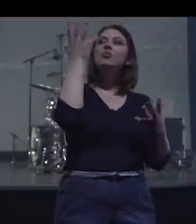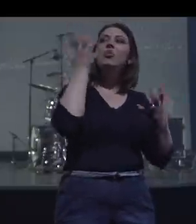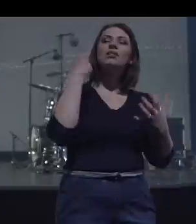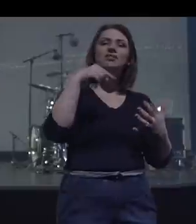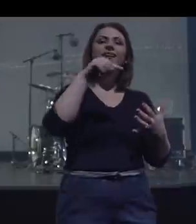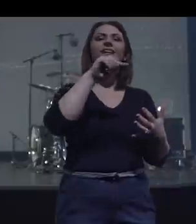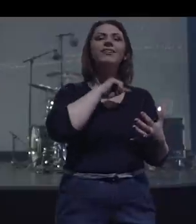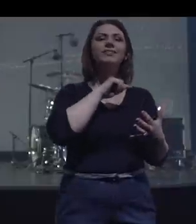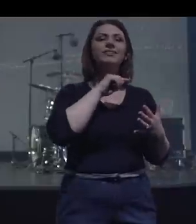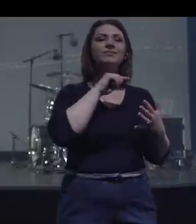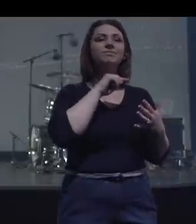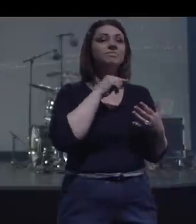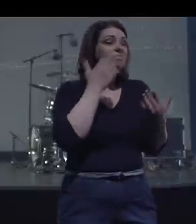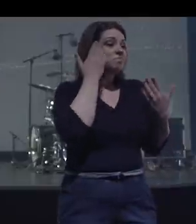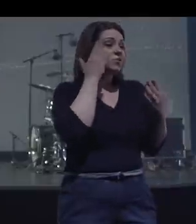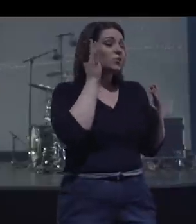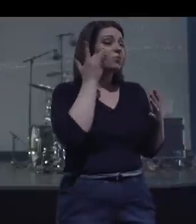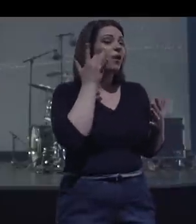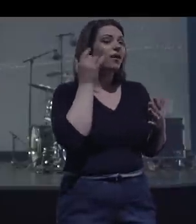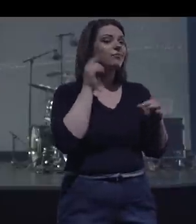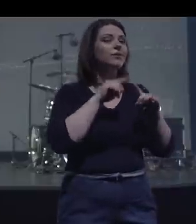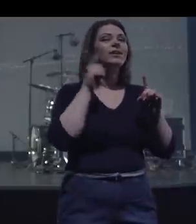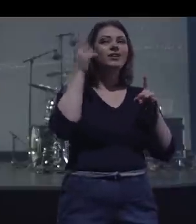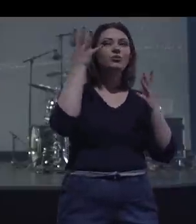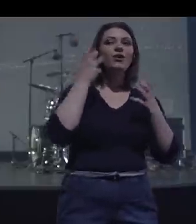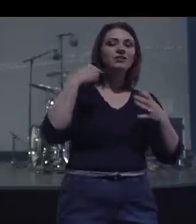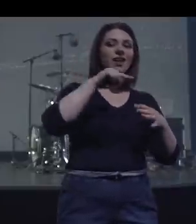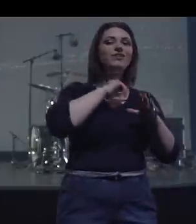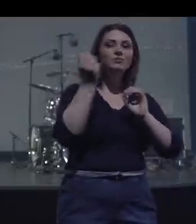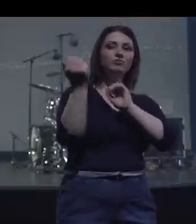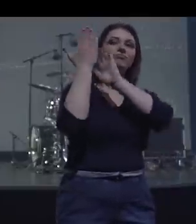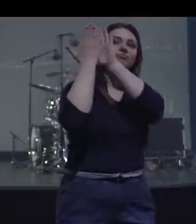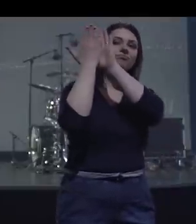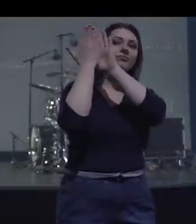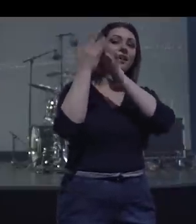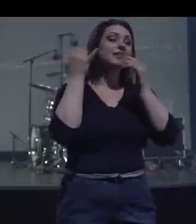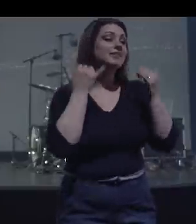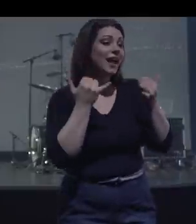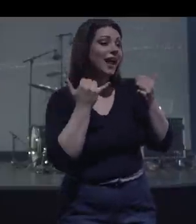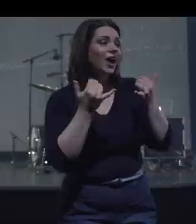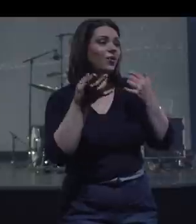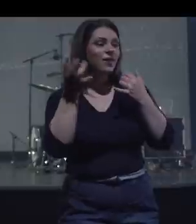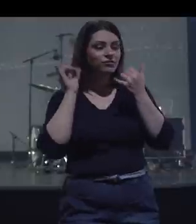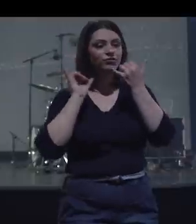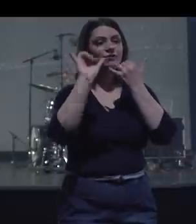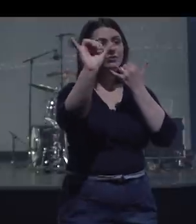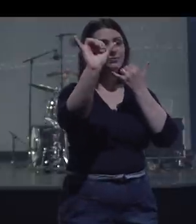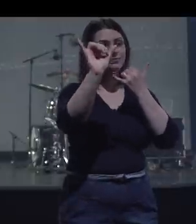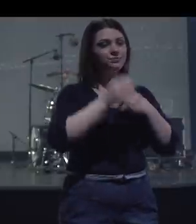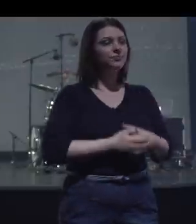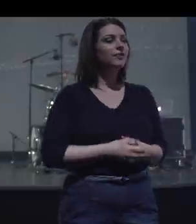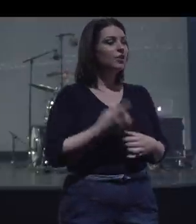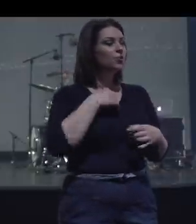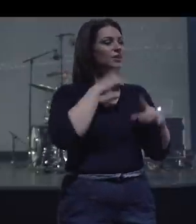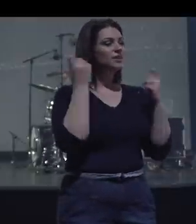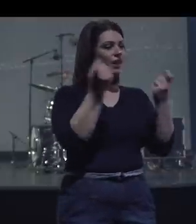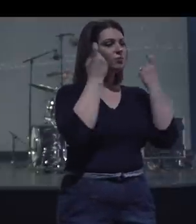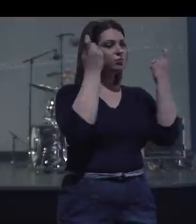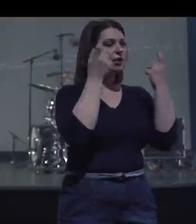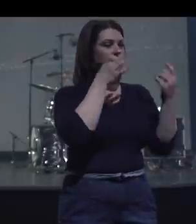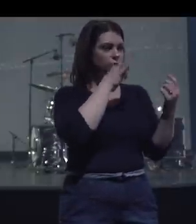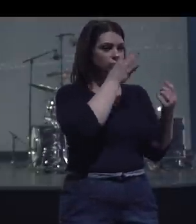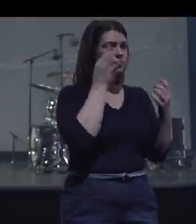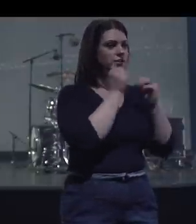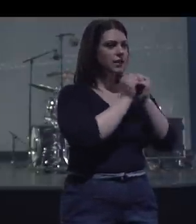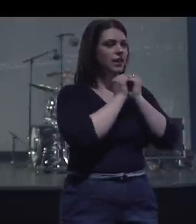reason, to be in his presence, both now and for all of eternity. So as we celebrate communion, for those of you that are new with